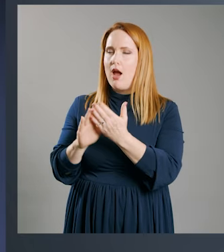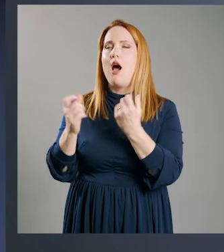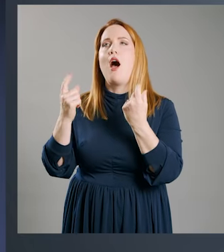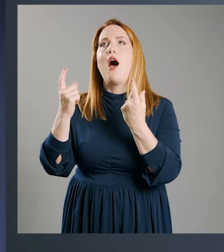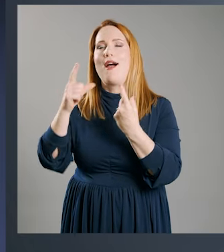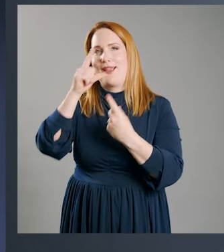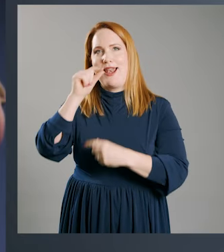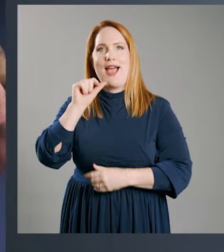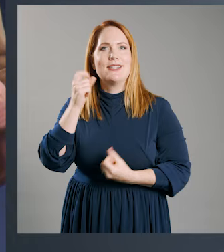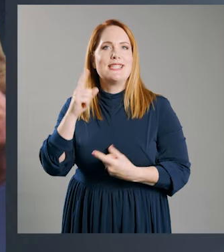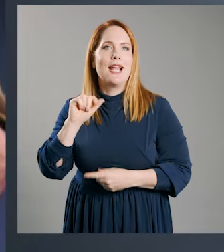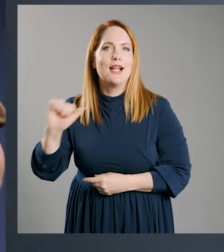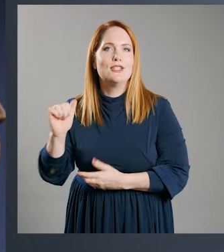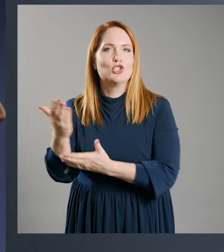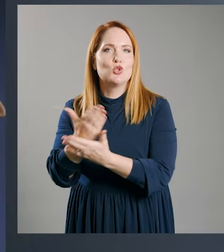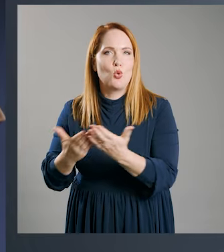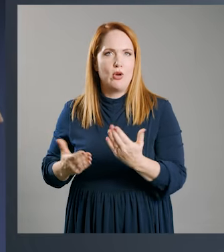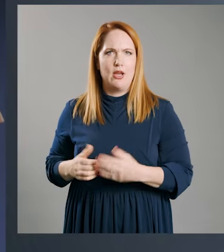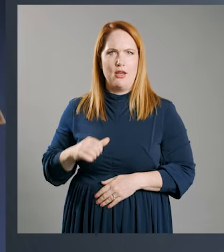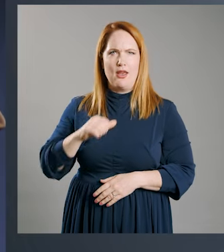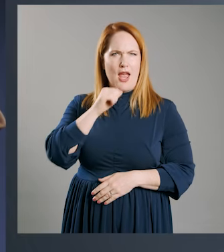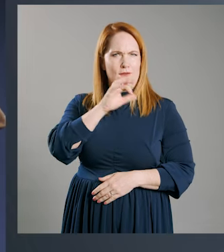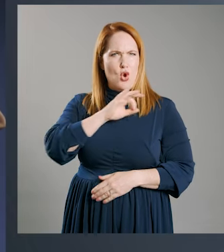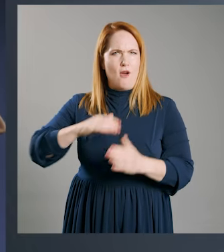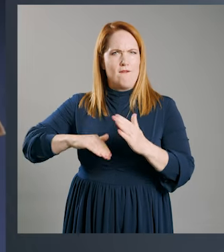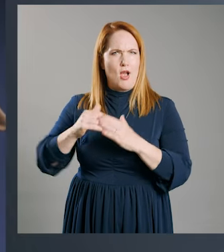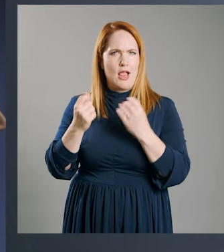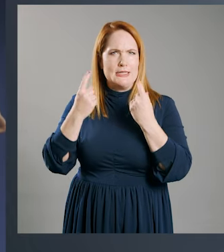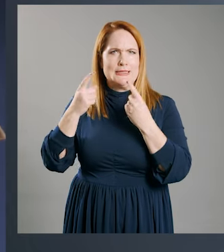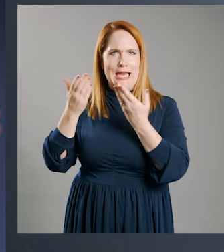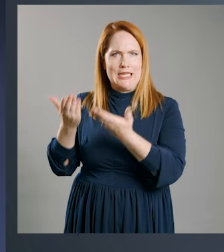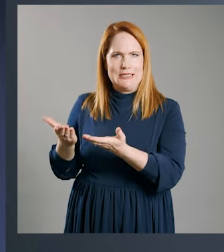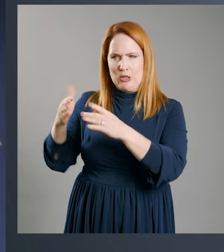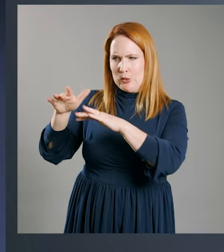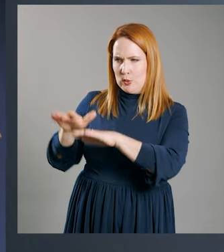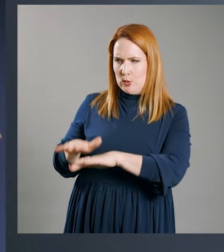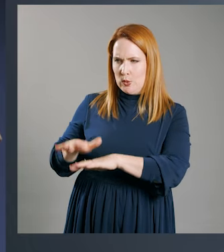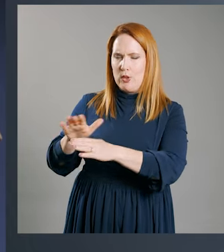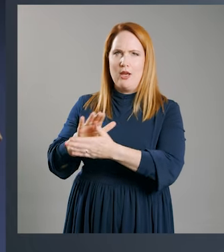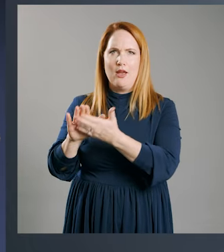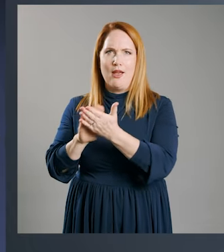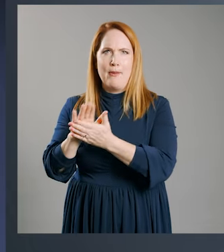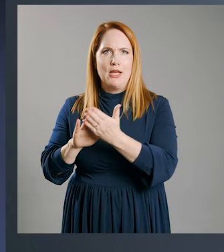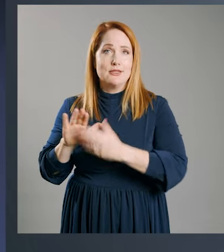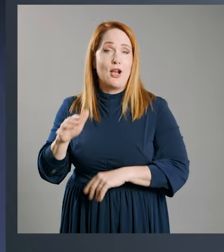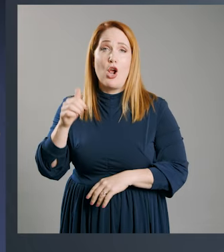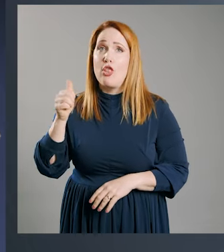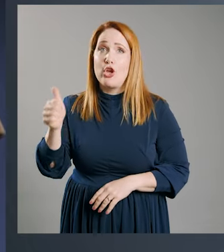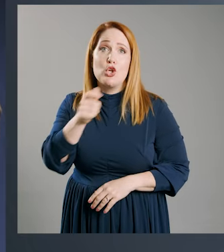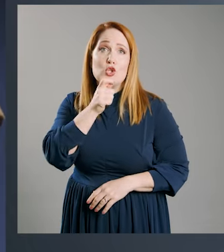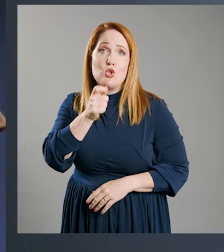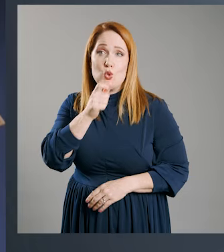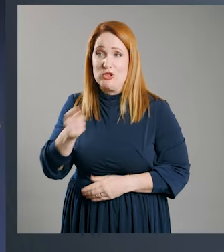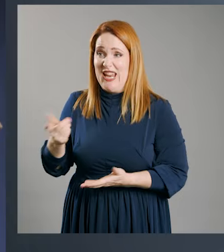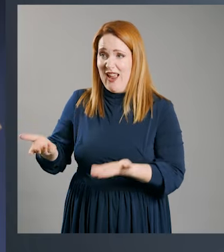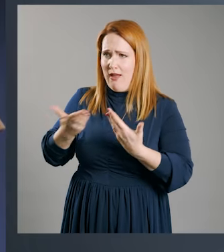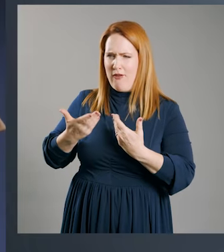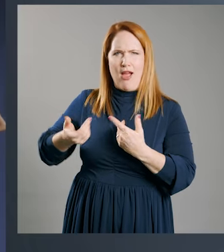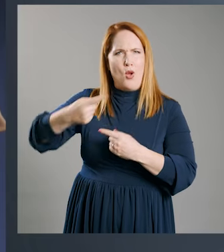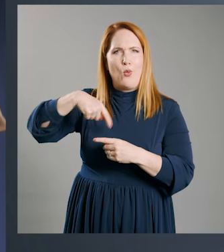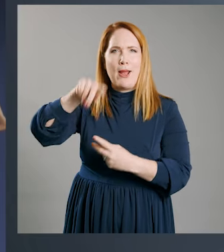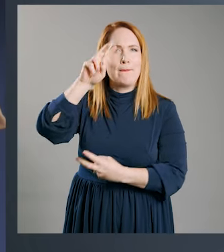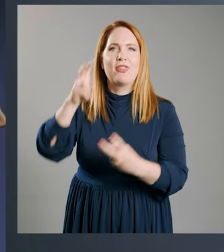don't actually know Jesus the man, Jesus of Nazareth, we're in danger of misrepresenting the good news that he came